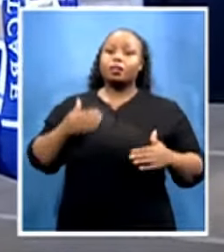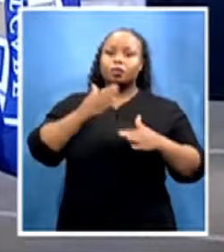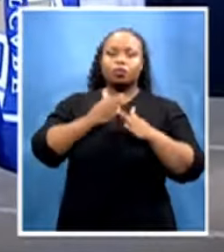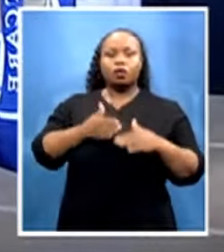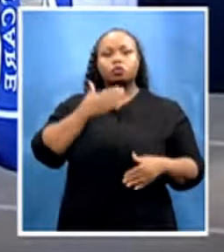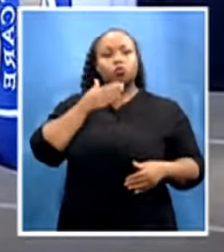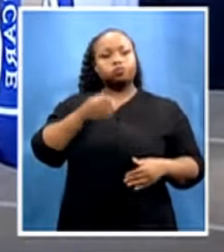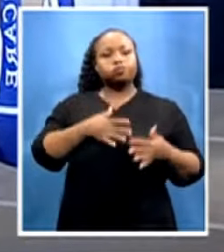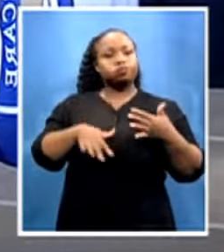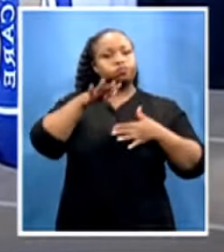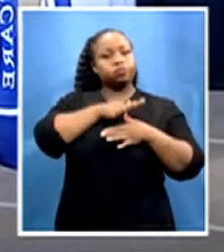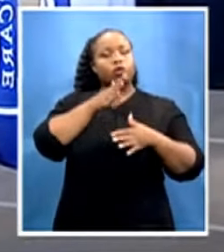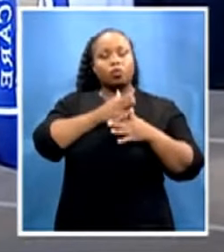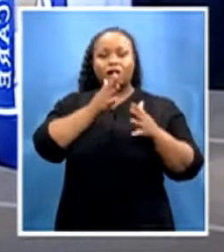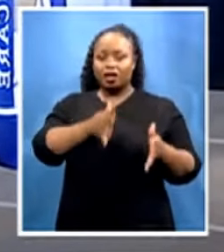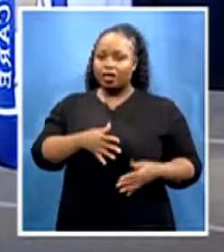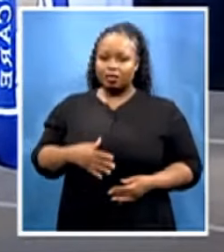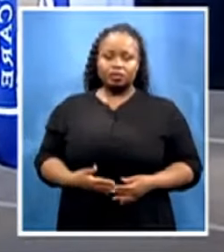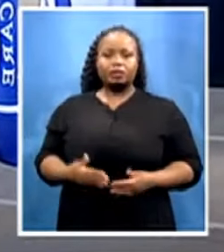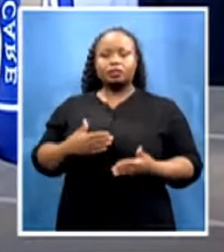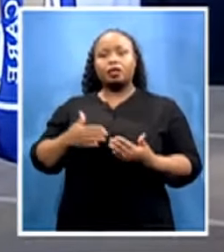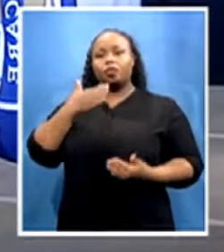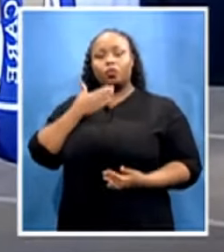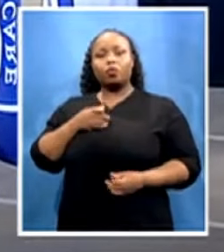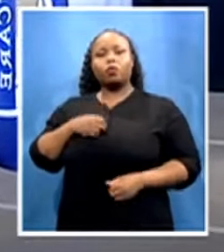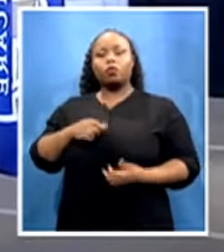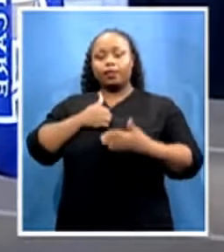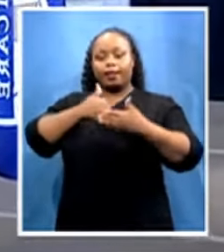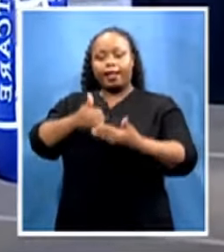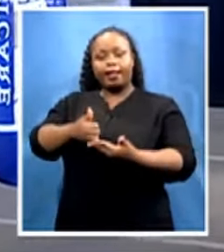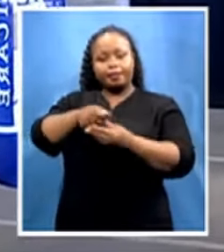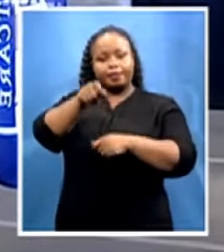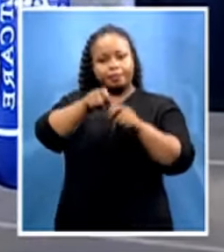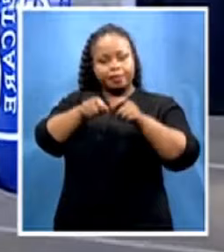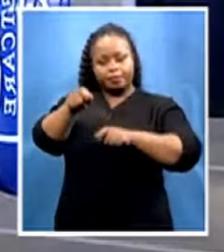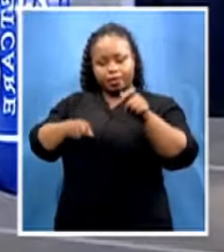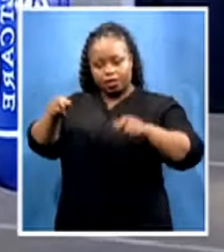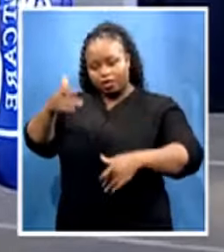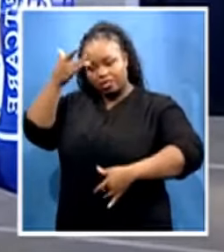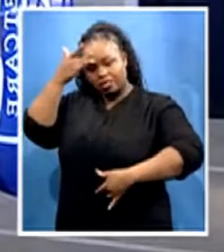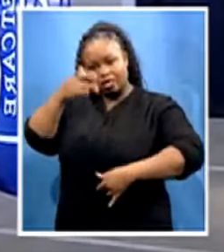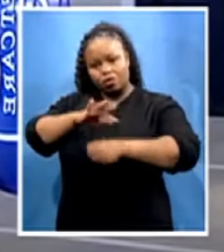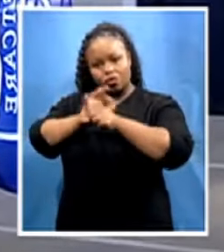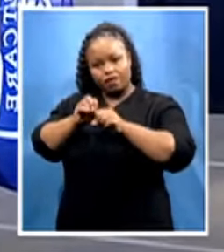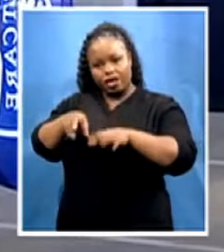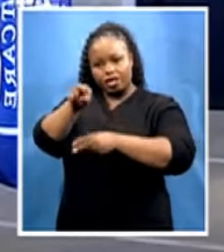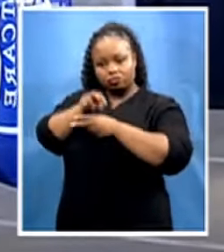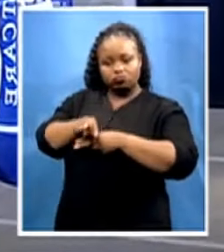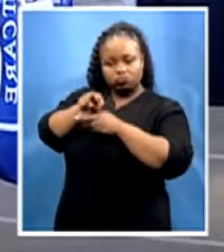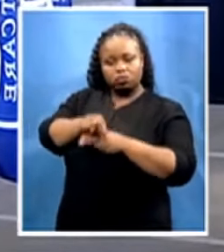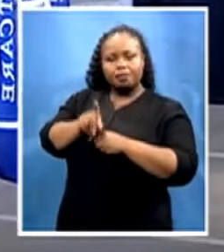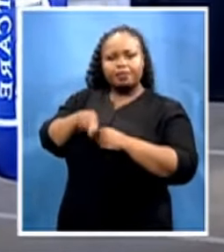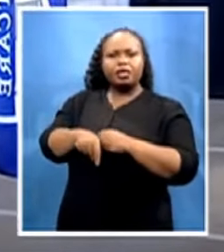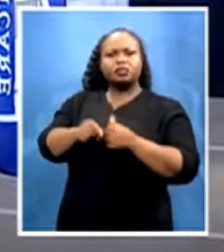going to be facing patients who are probably infected with COVID-19. And their plea is basically to